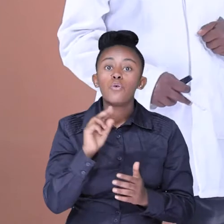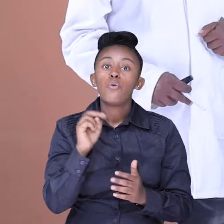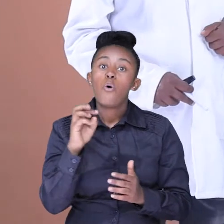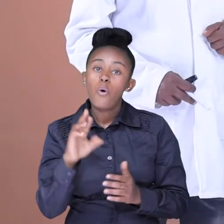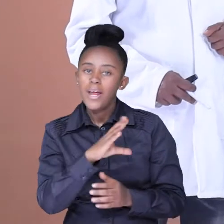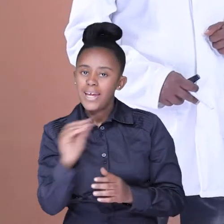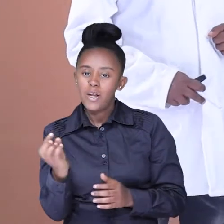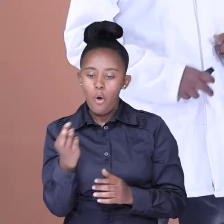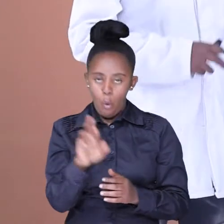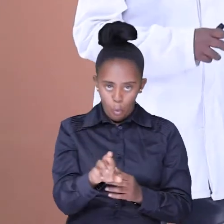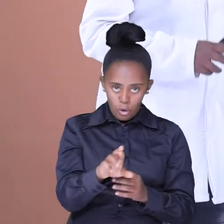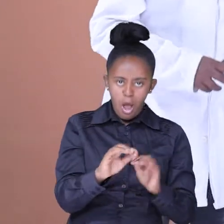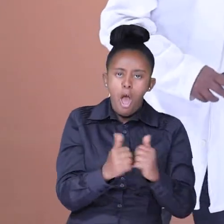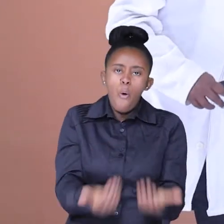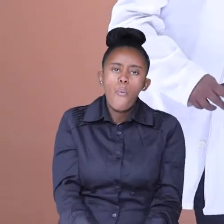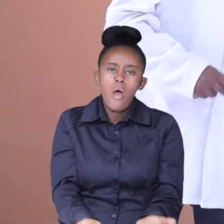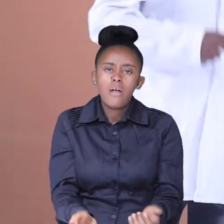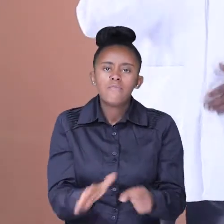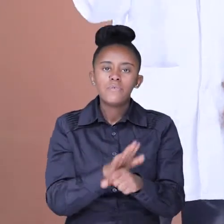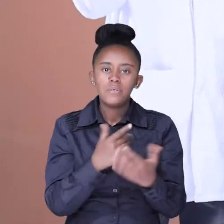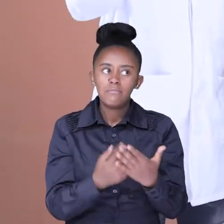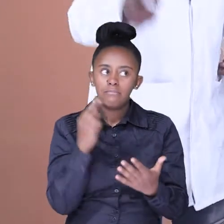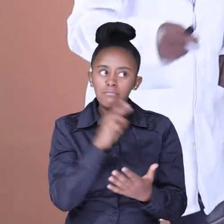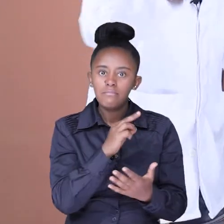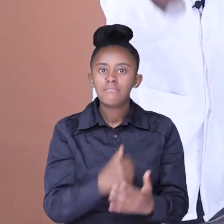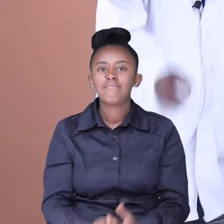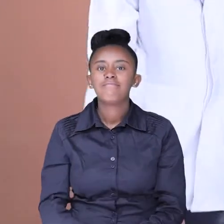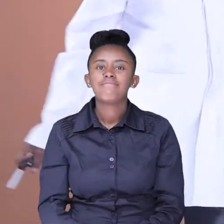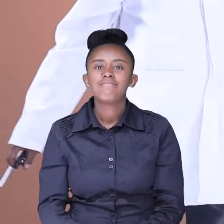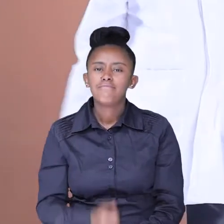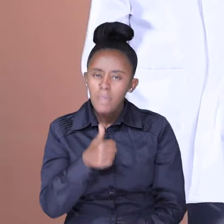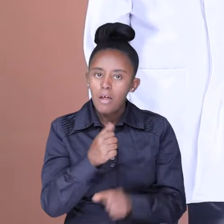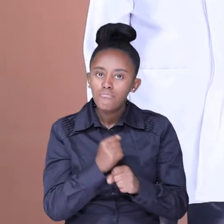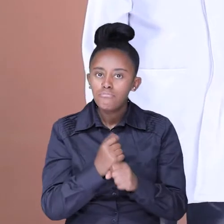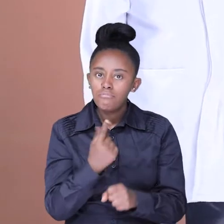OR. How can fill this blank? Student, can you practice by yourself?